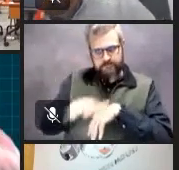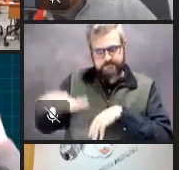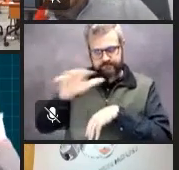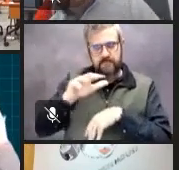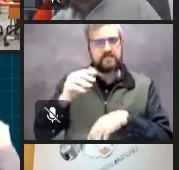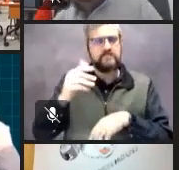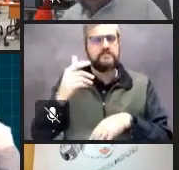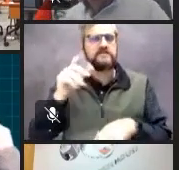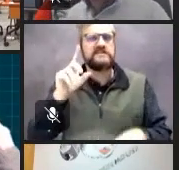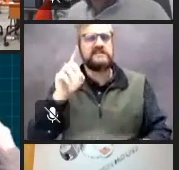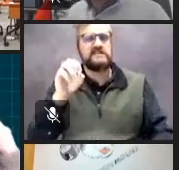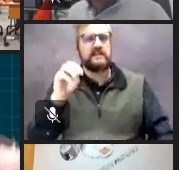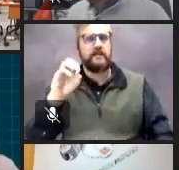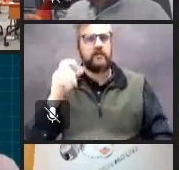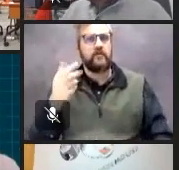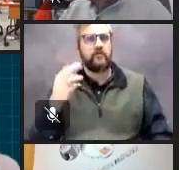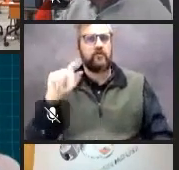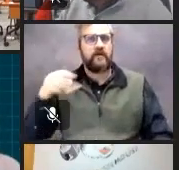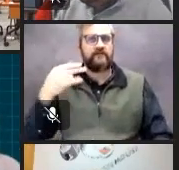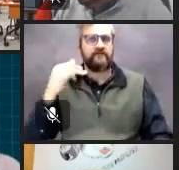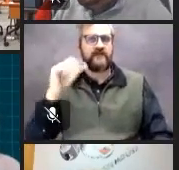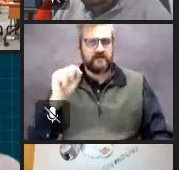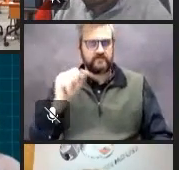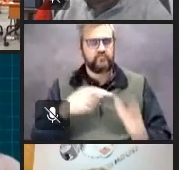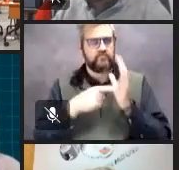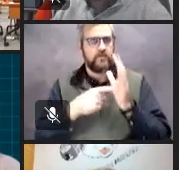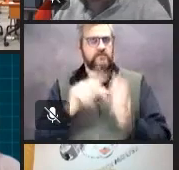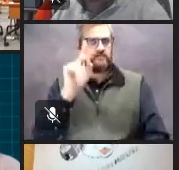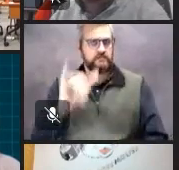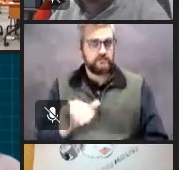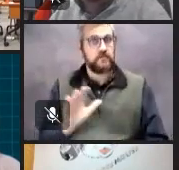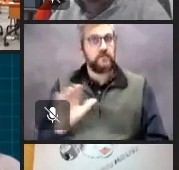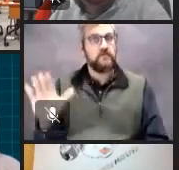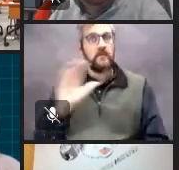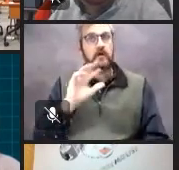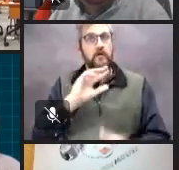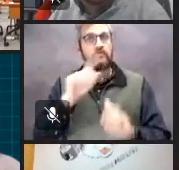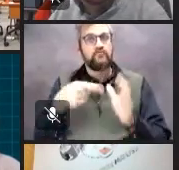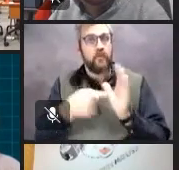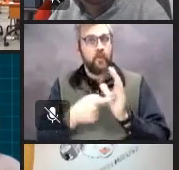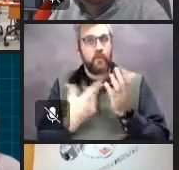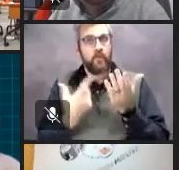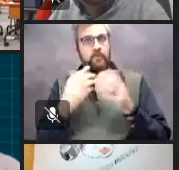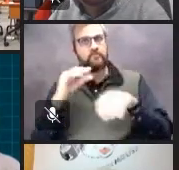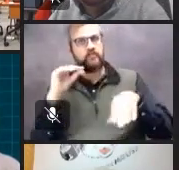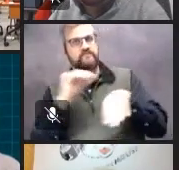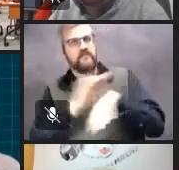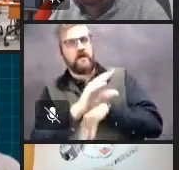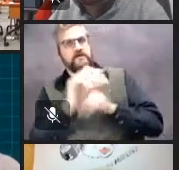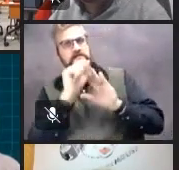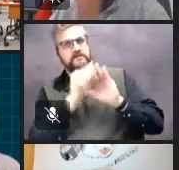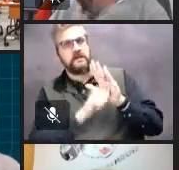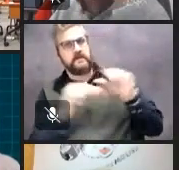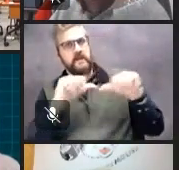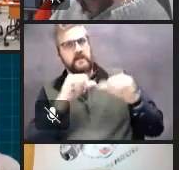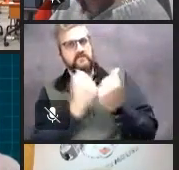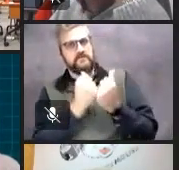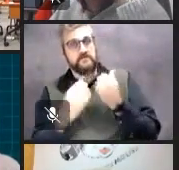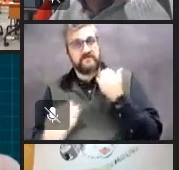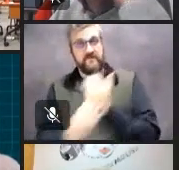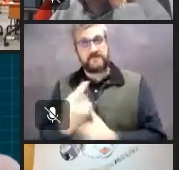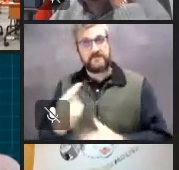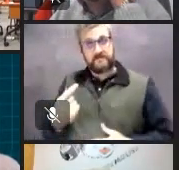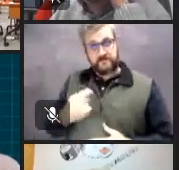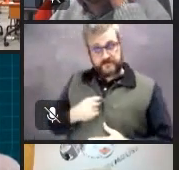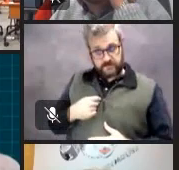look like Kentucky. And their role is really to advise the state agency and me on what